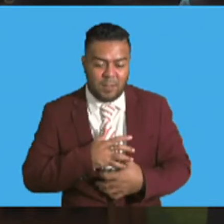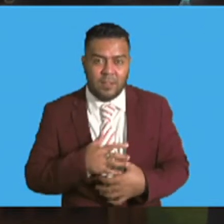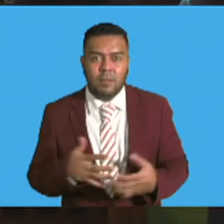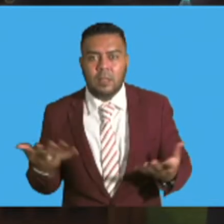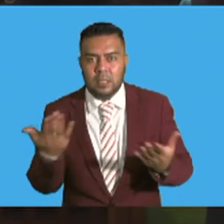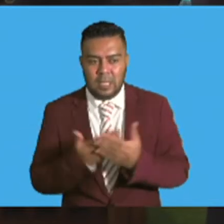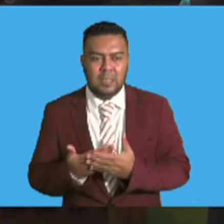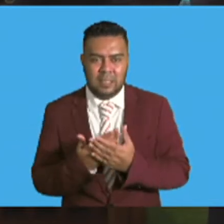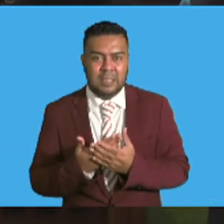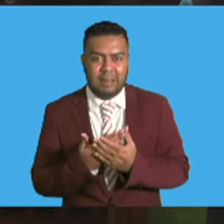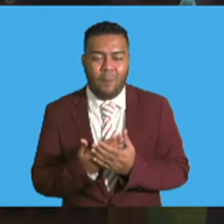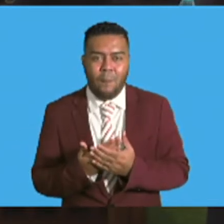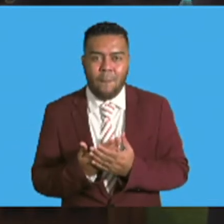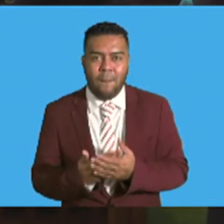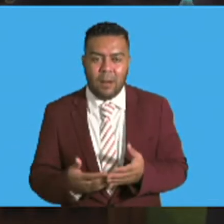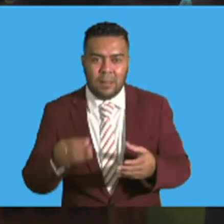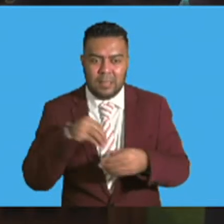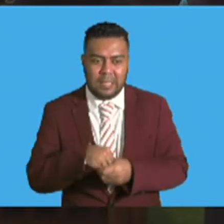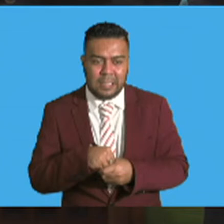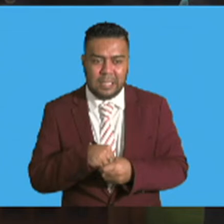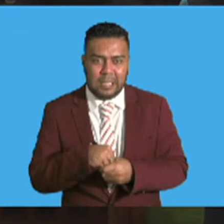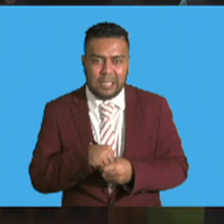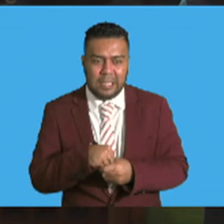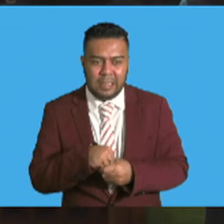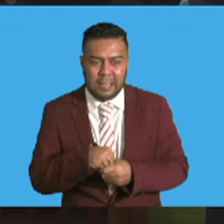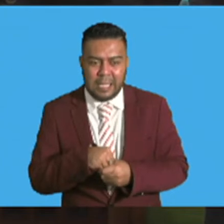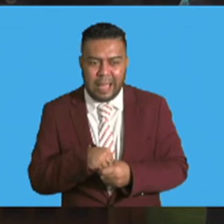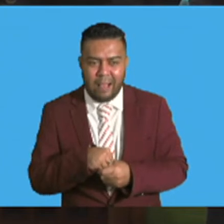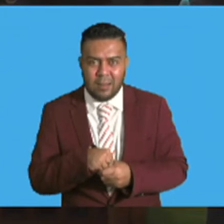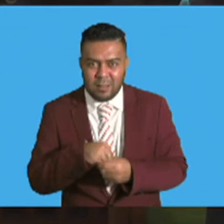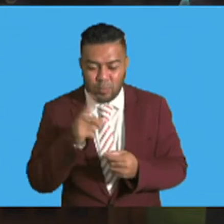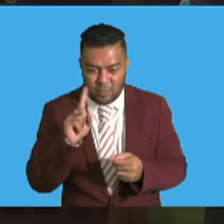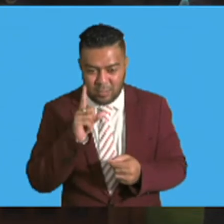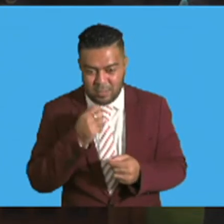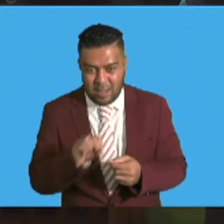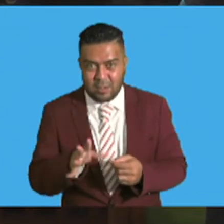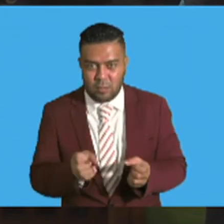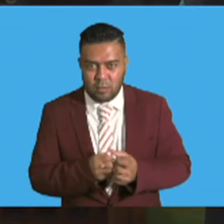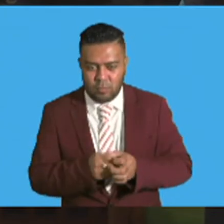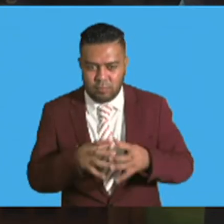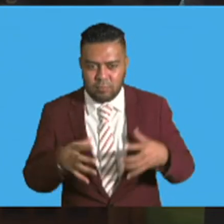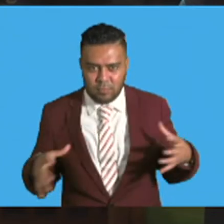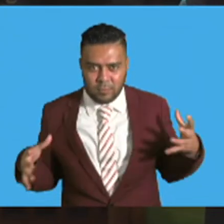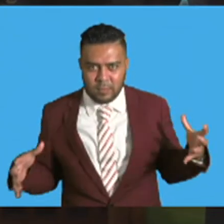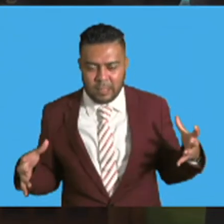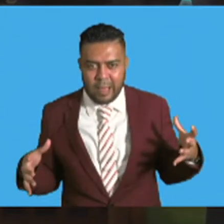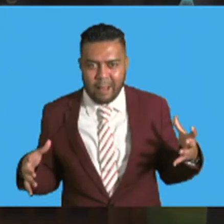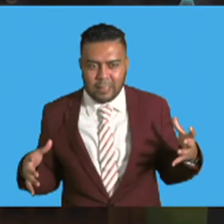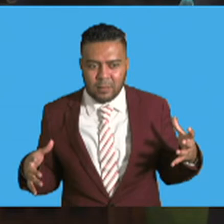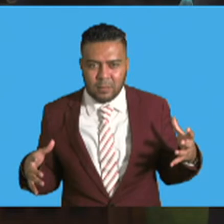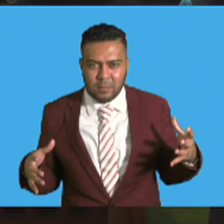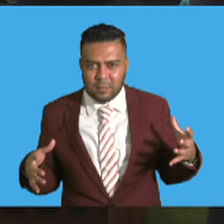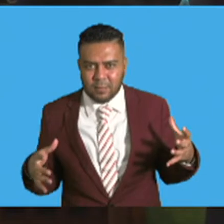nuclear herd, and from there, then we will start multiplying to distribute it to the farm. So in